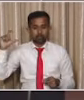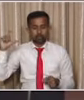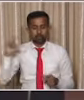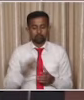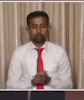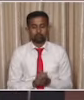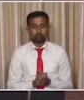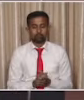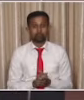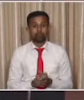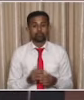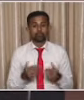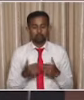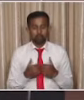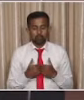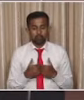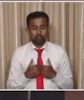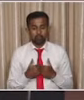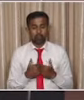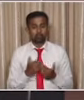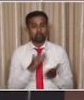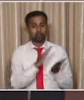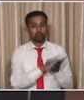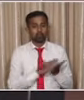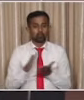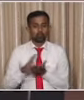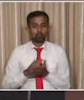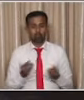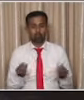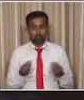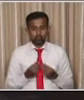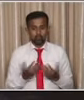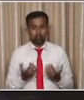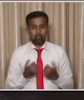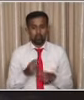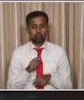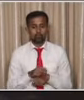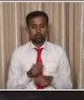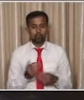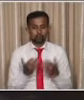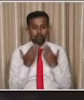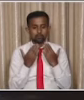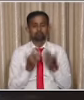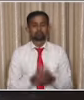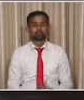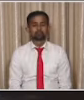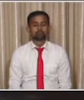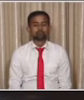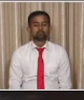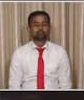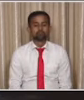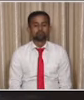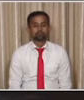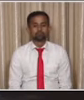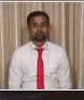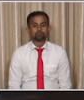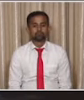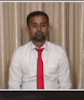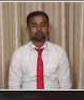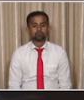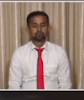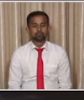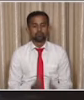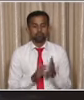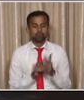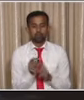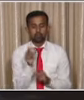our need. Thank you very much. Bom Mr. Garu Amantumani. Meela Garu